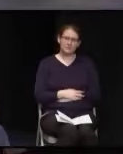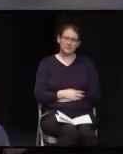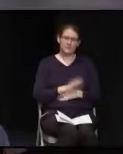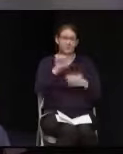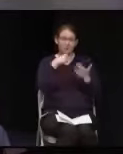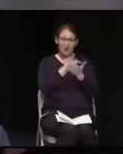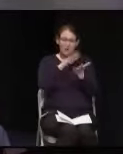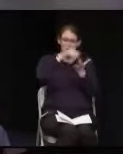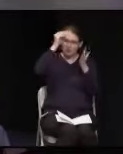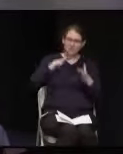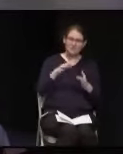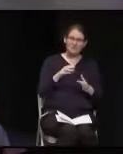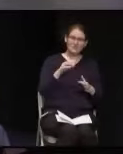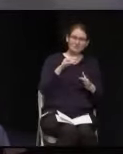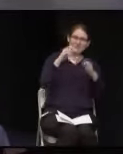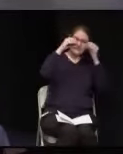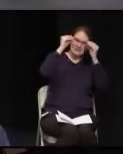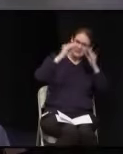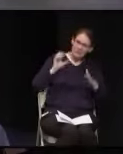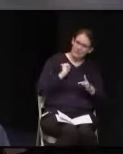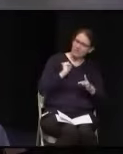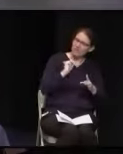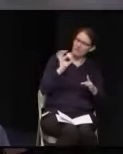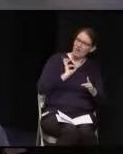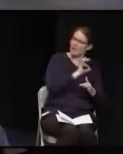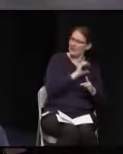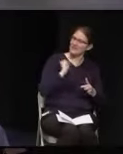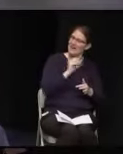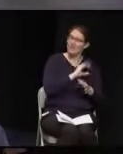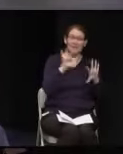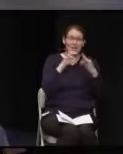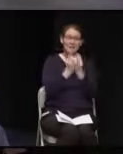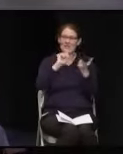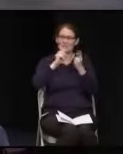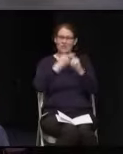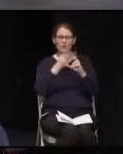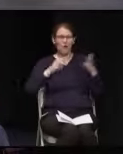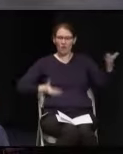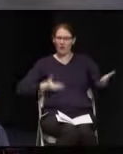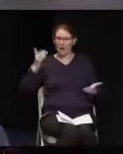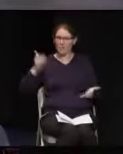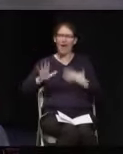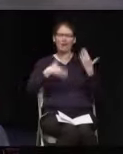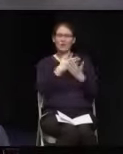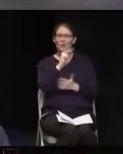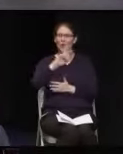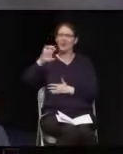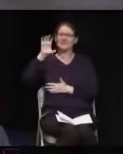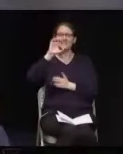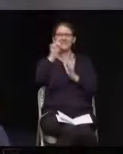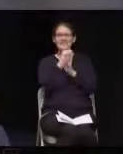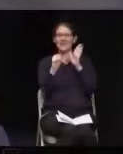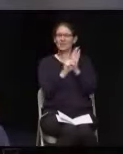Graduating students, faculty and staff, family and friends, I'd like to welcome you, all of you, to Northeast State's 2021